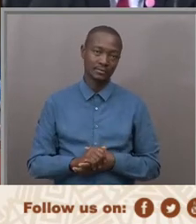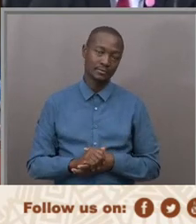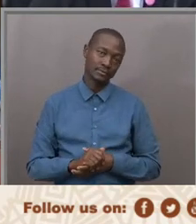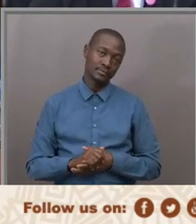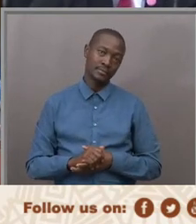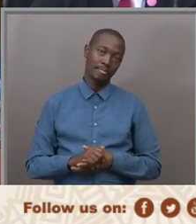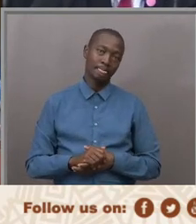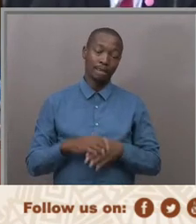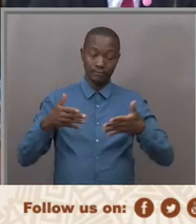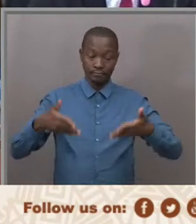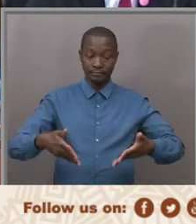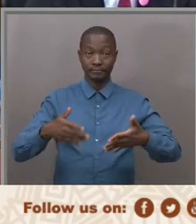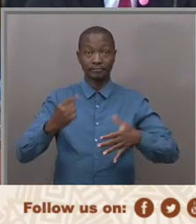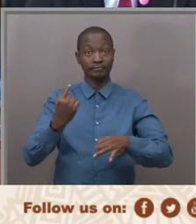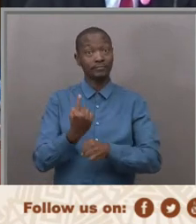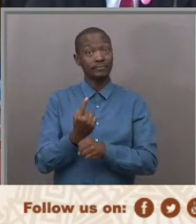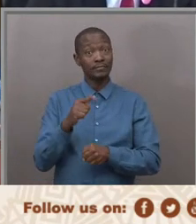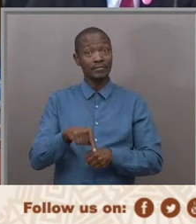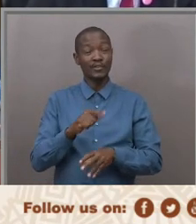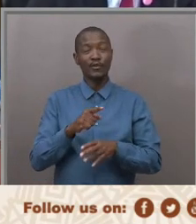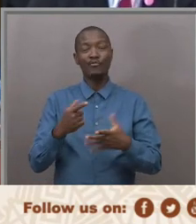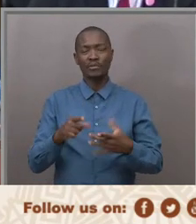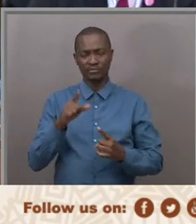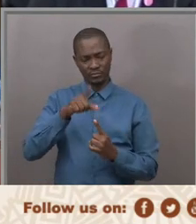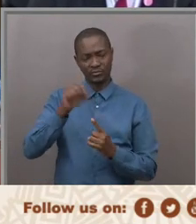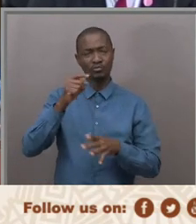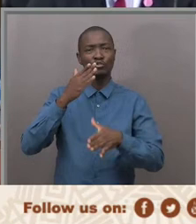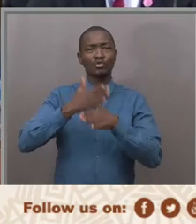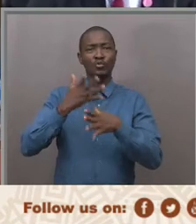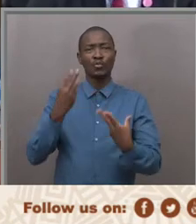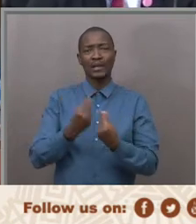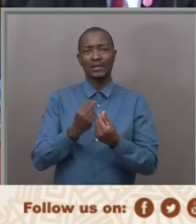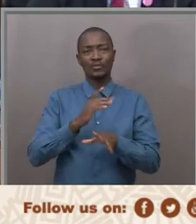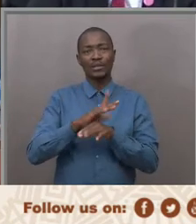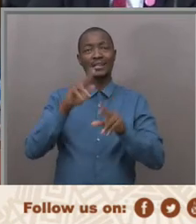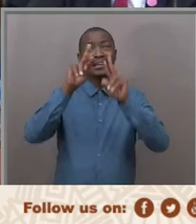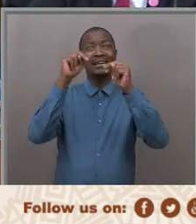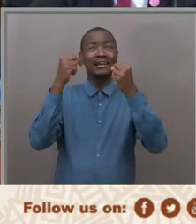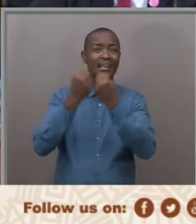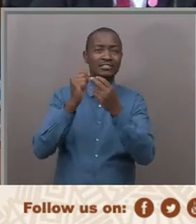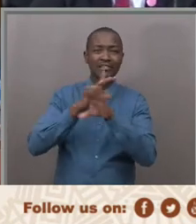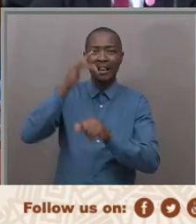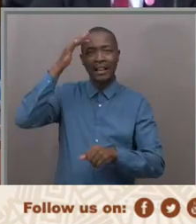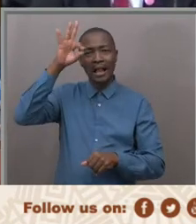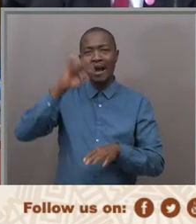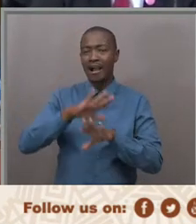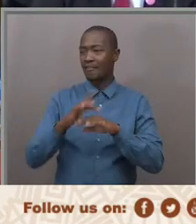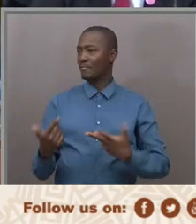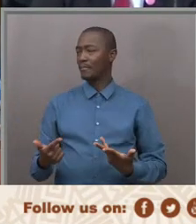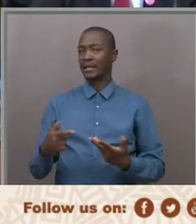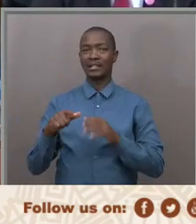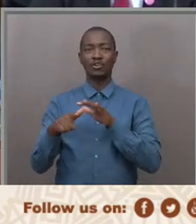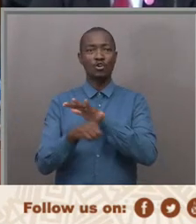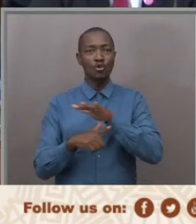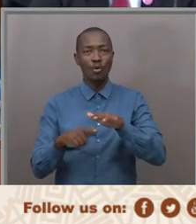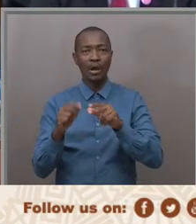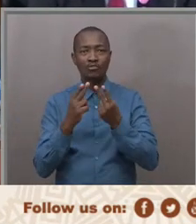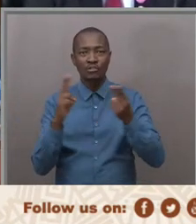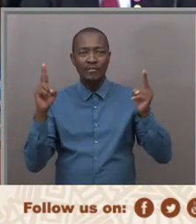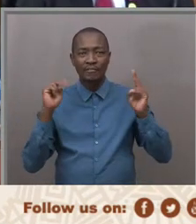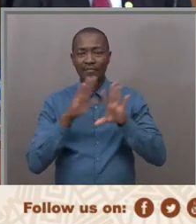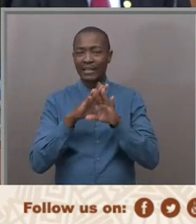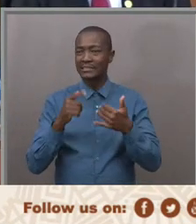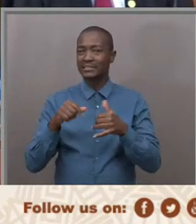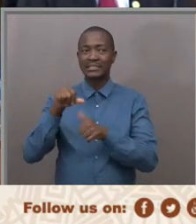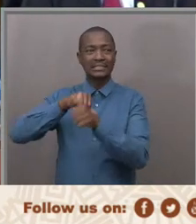in Gauteng have chosen to work with national government, local government, universities, trade unions, civil society,